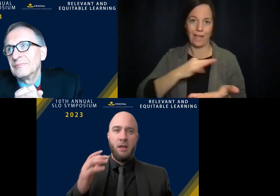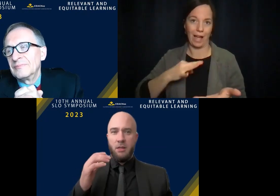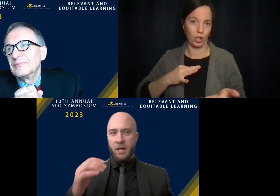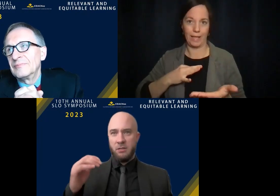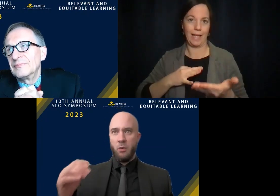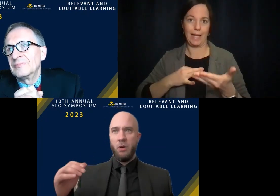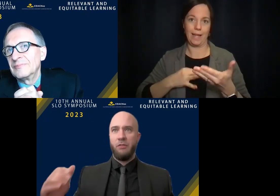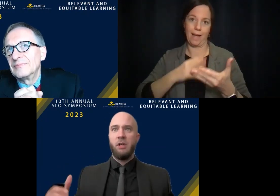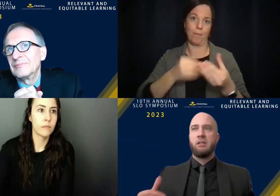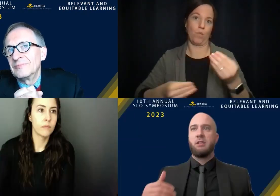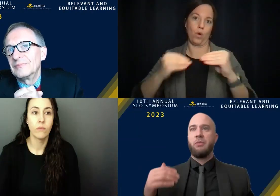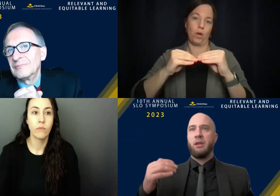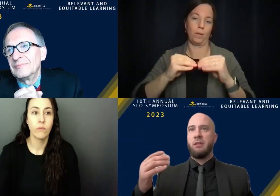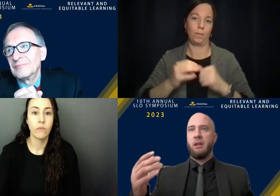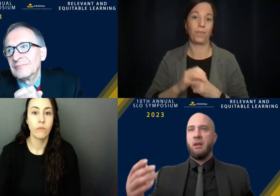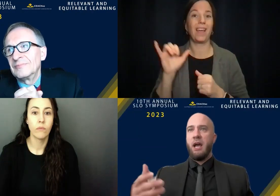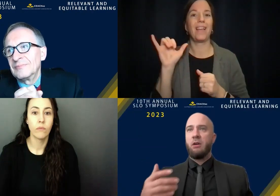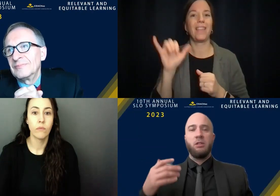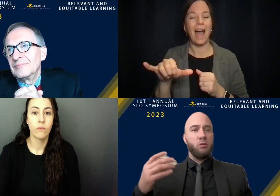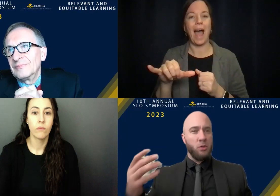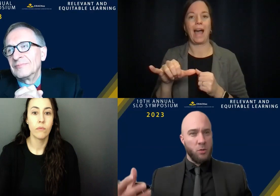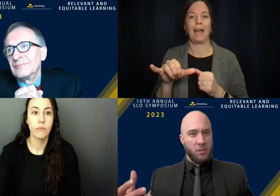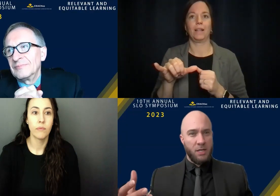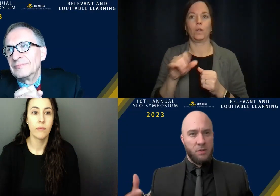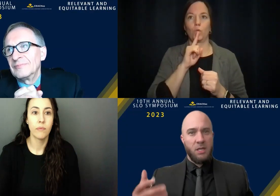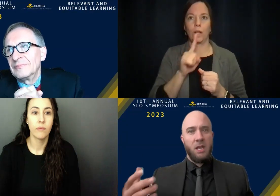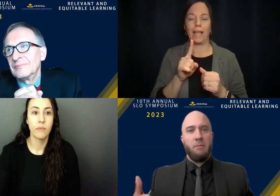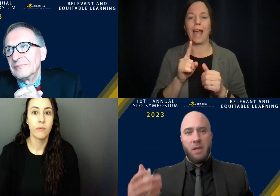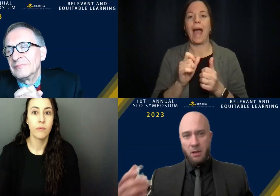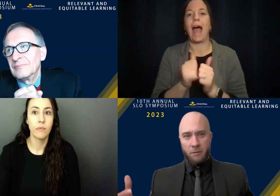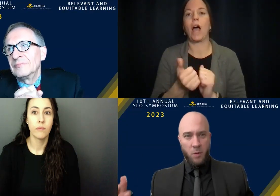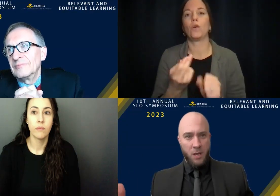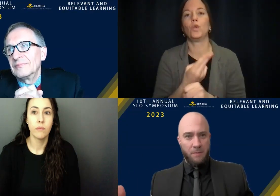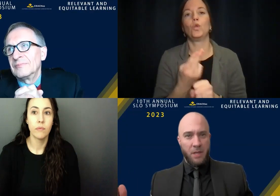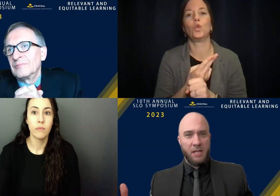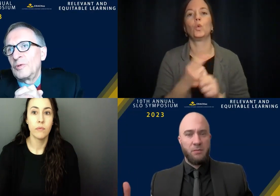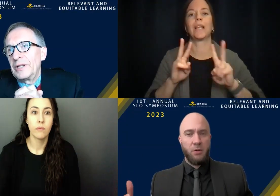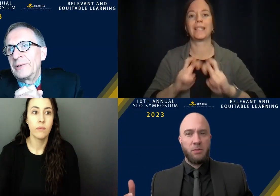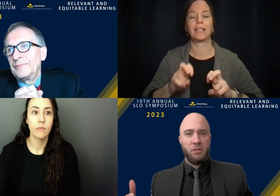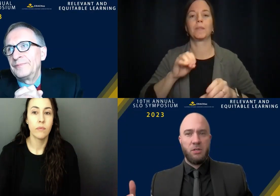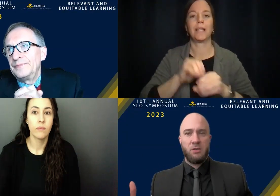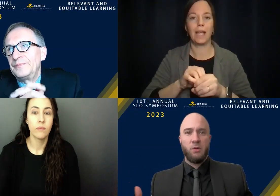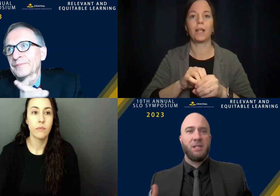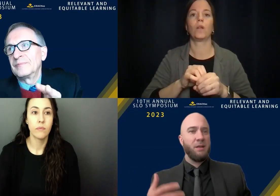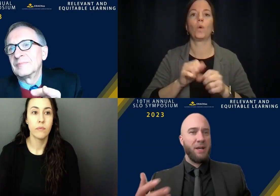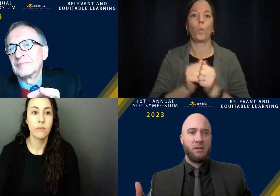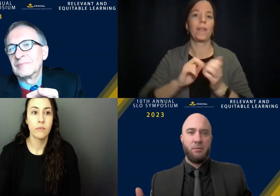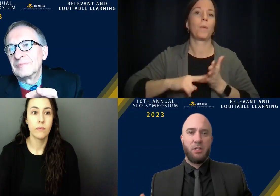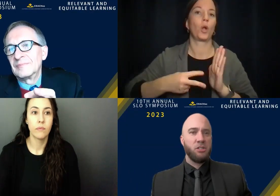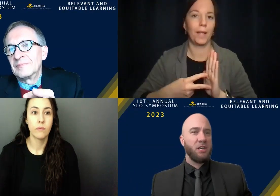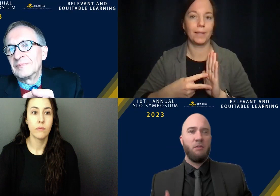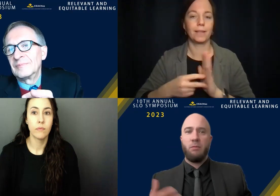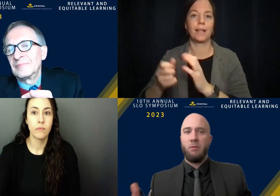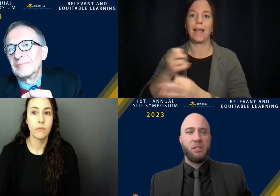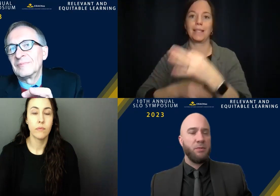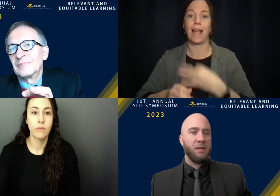think that's more of something that, how can you use assessments in a meaningful way, as opposed to just, once again, get back to the